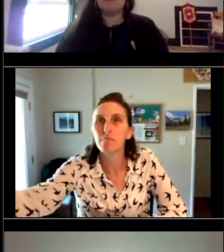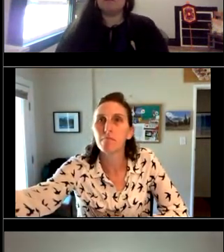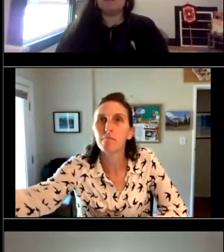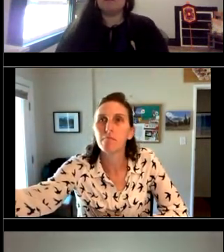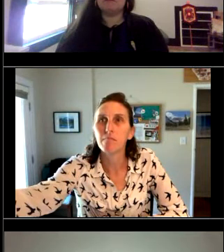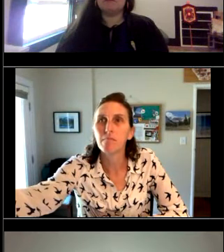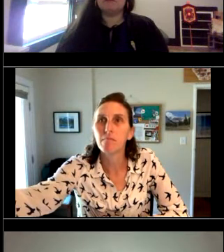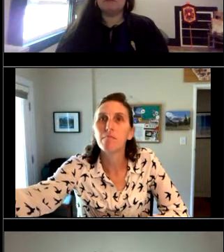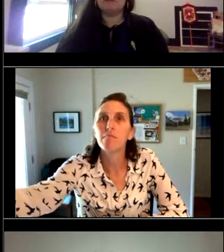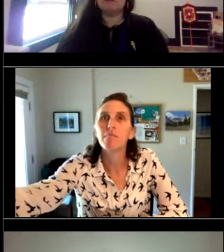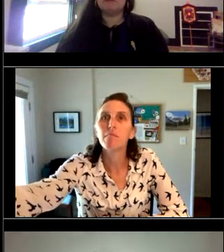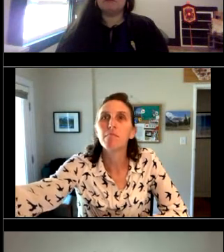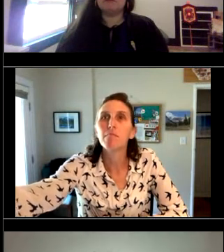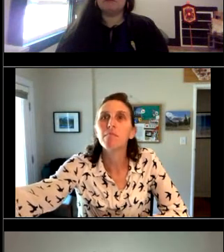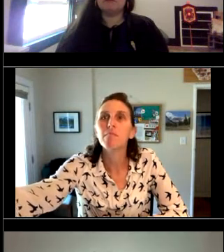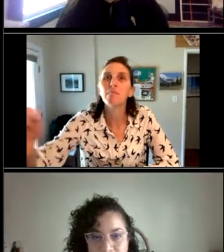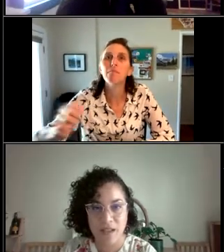Thanks, Yvette.